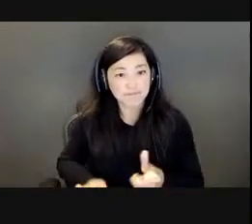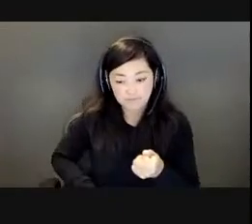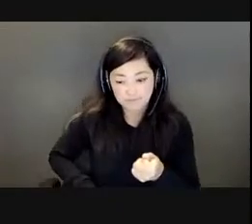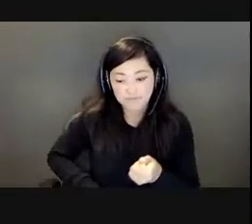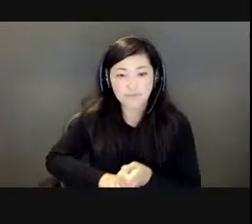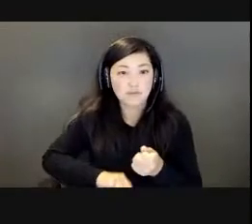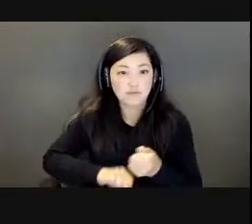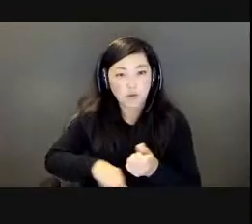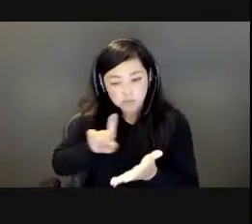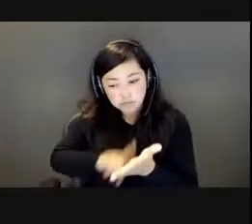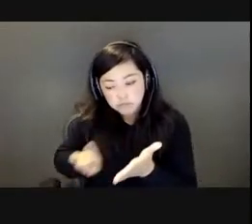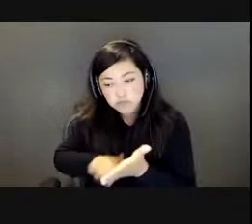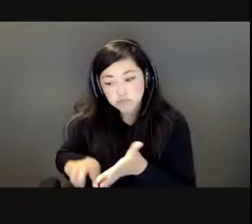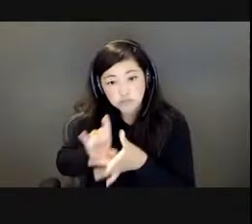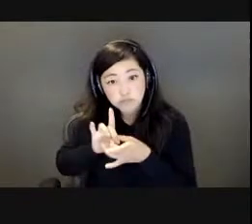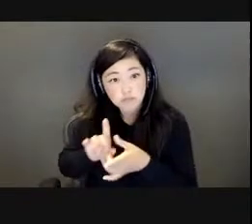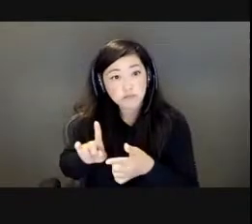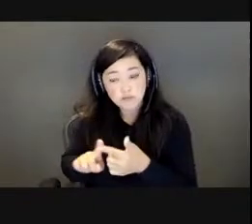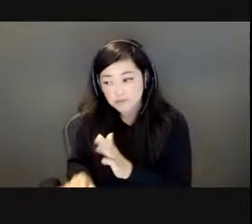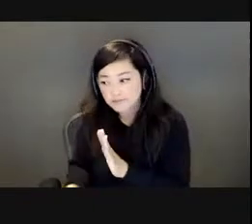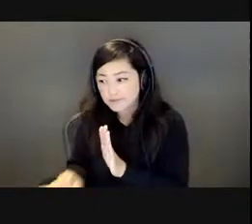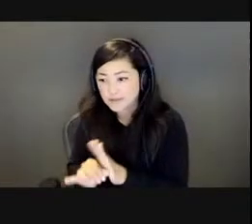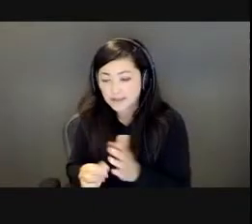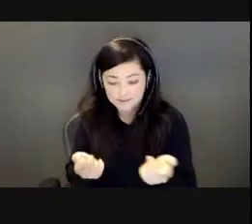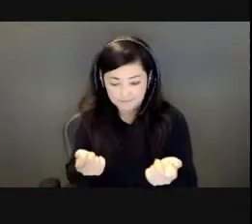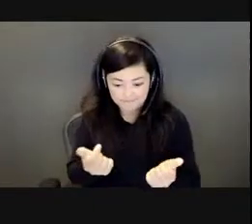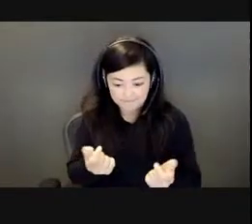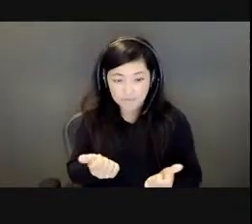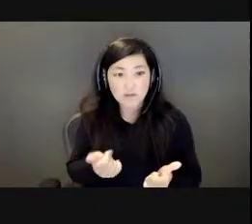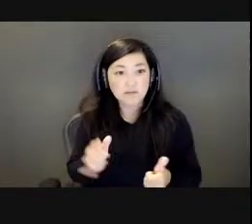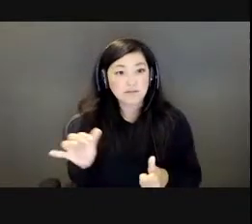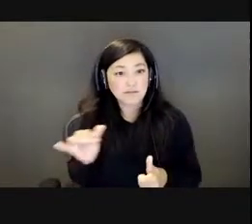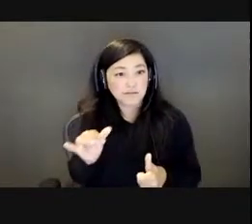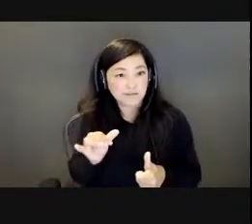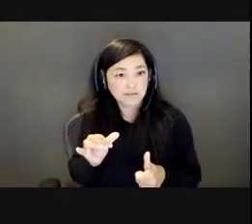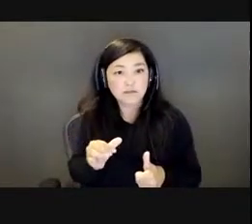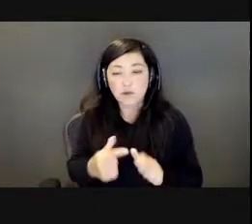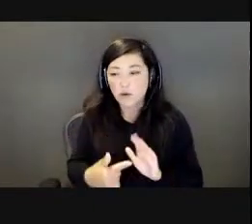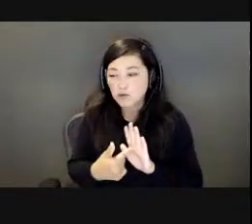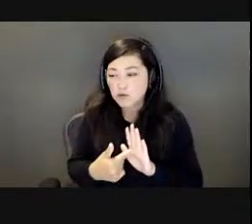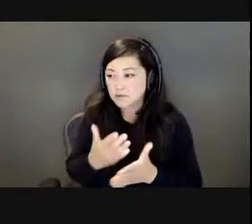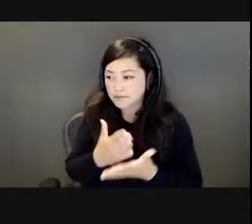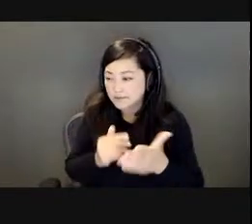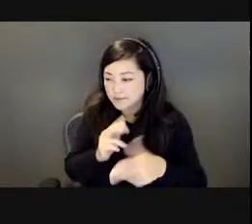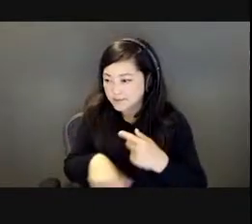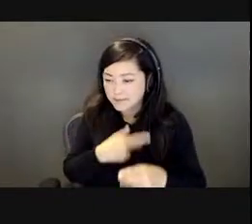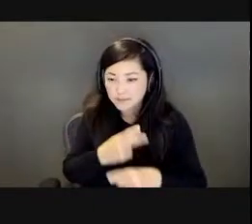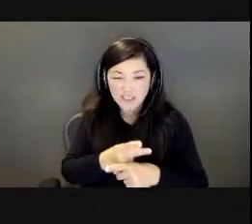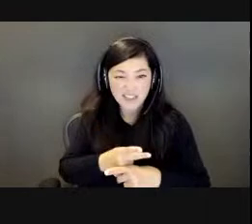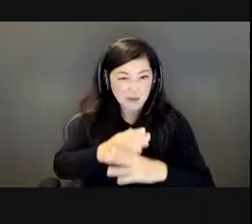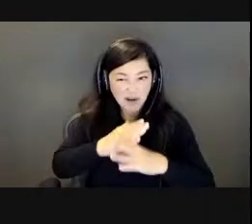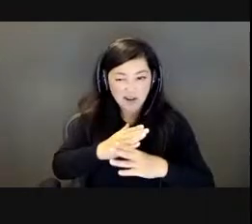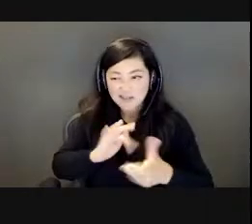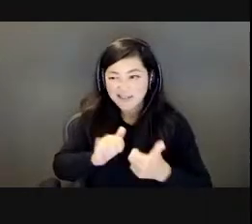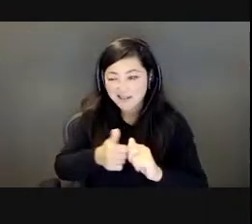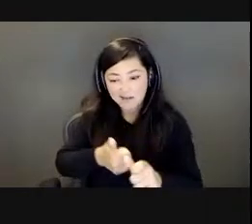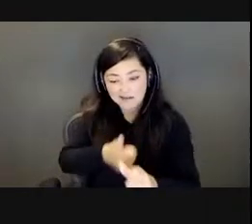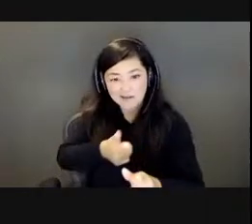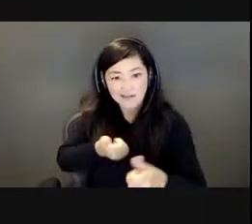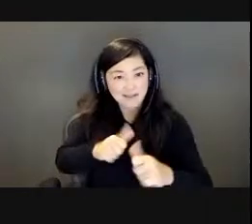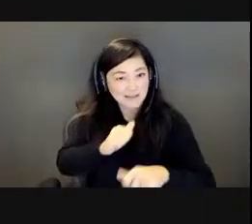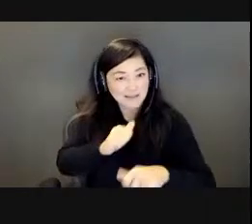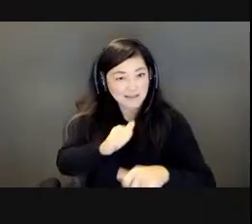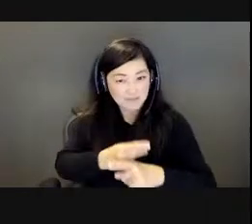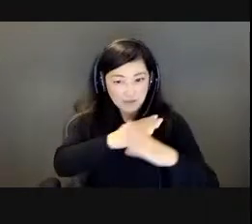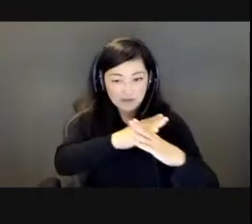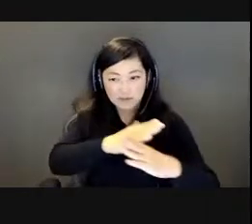about identification, removal, and prevention of accessibility barriers, which hopefully, if you're not familiar with, please go